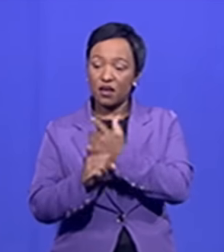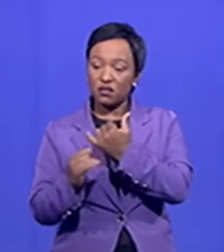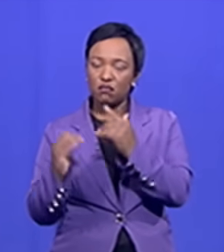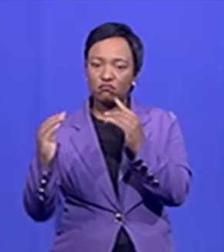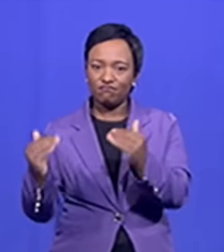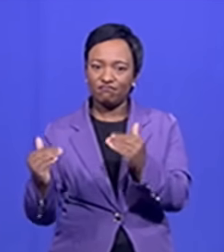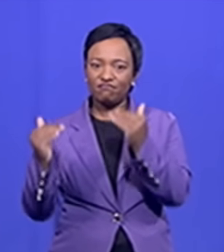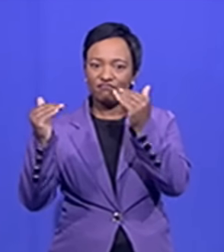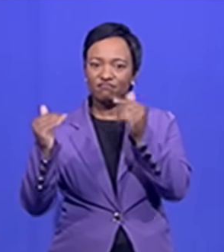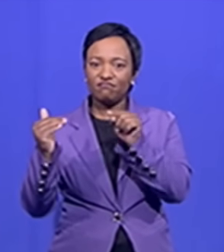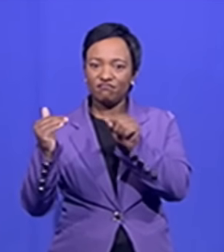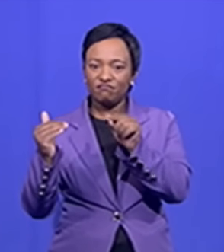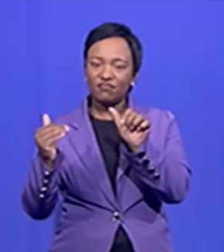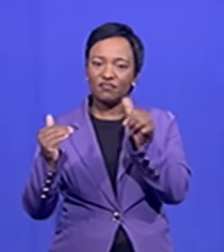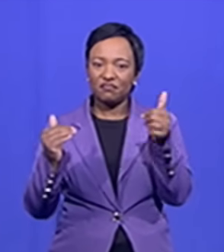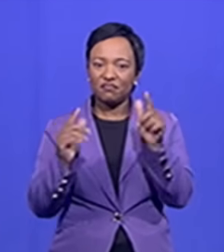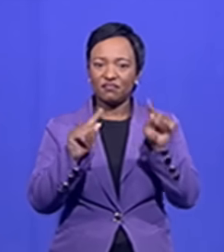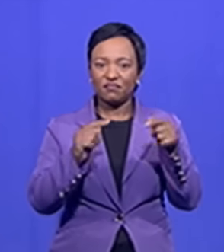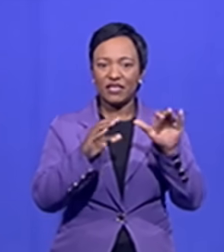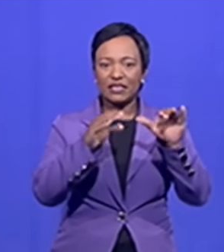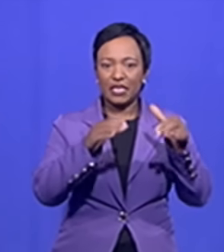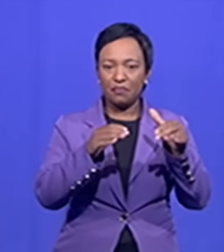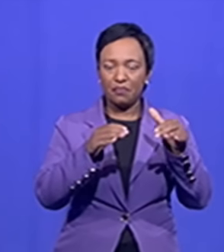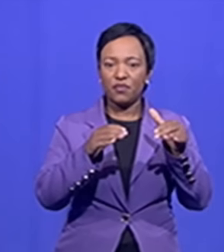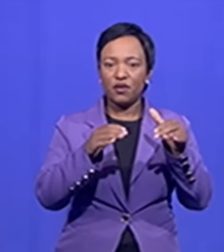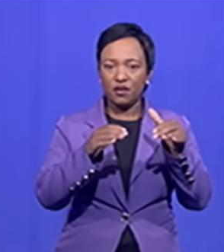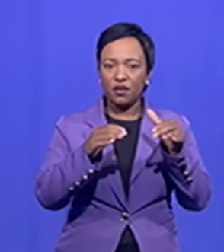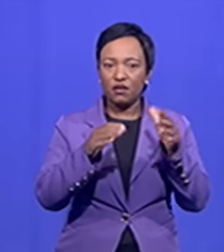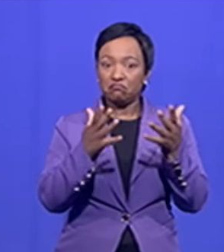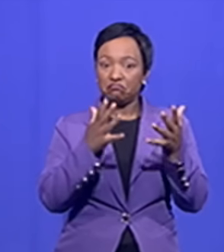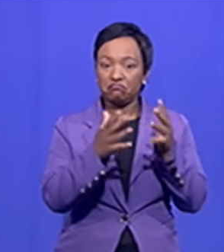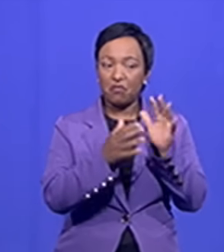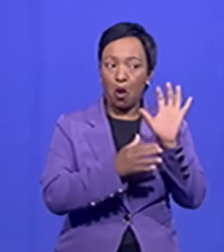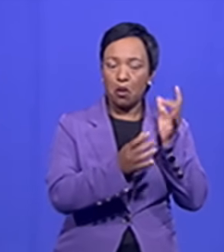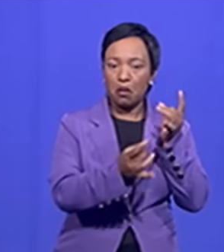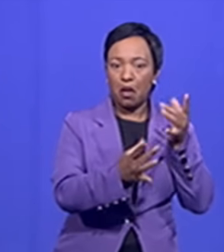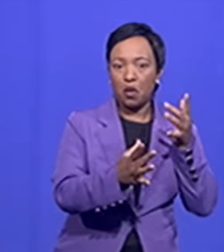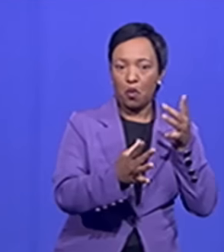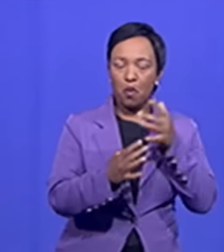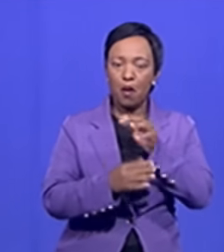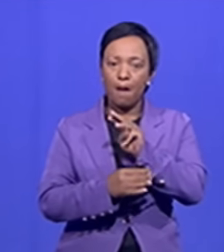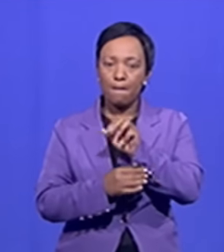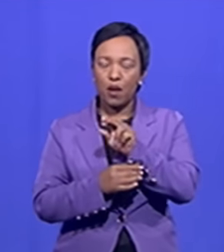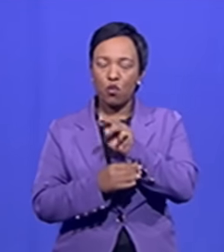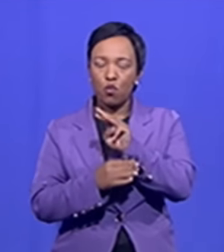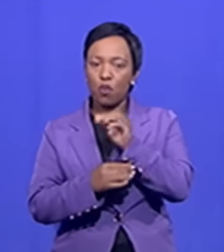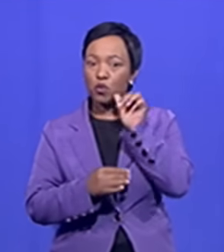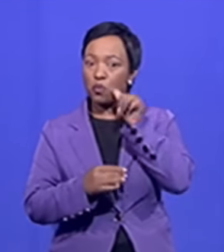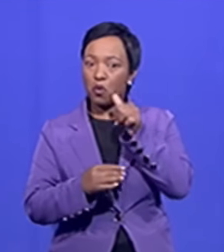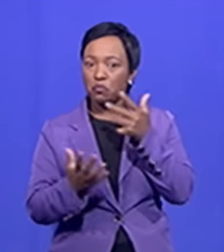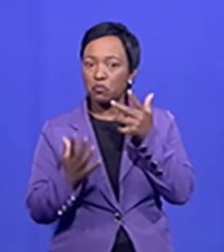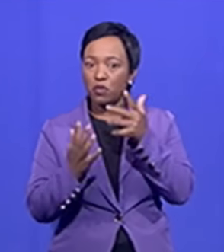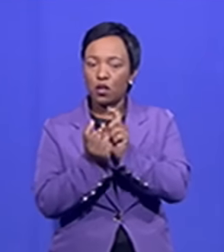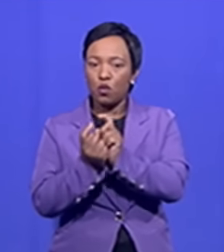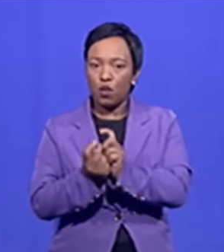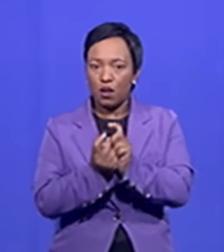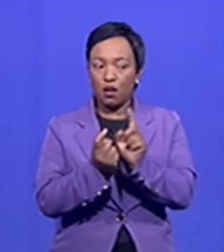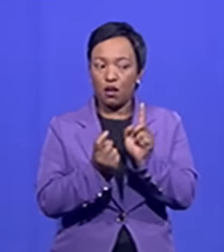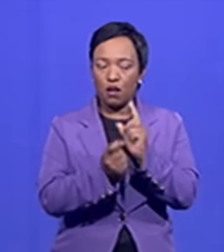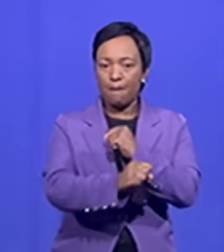makgaolakgang a tlhodisano ena ka o le leng sehlopha se tla hlola pakeng tsa Golden Arrows mo le Marumo Gallants hosane se tla bapala le